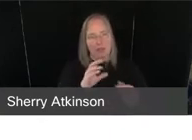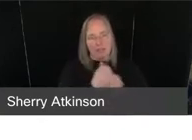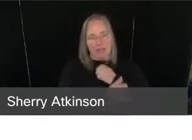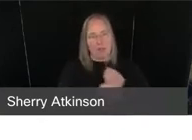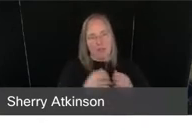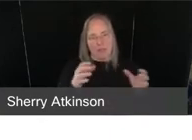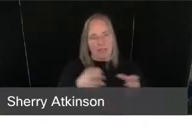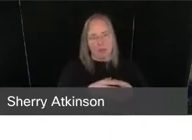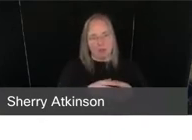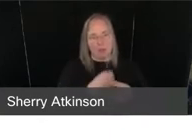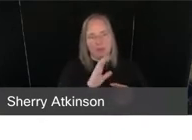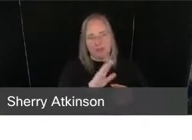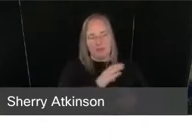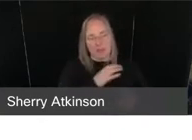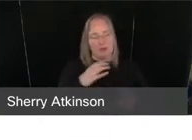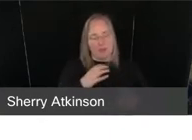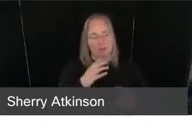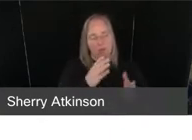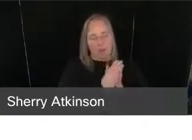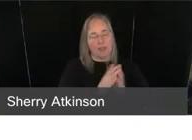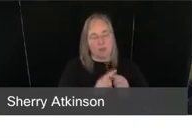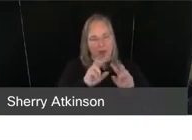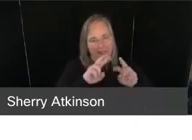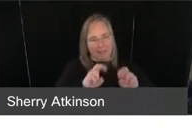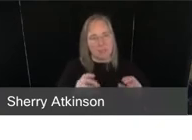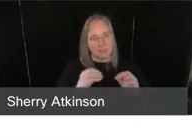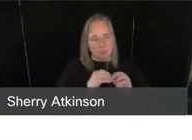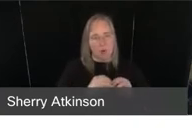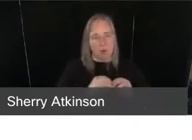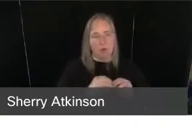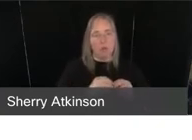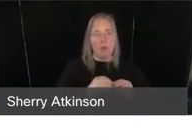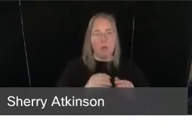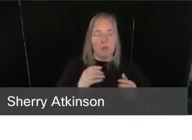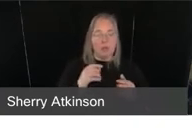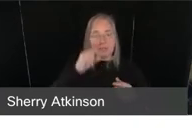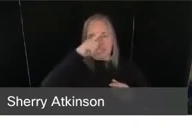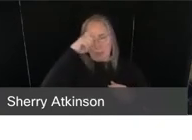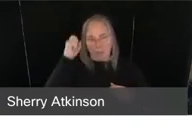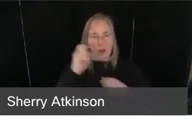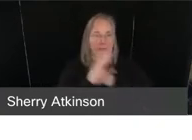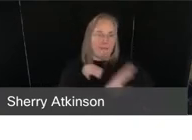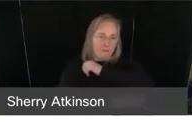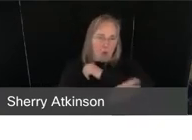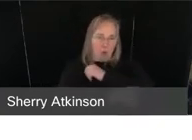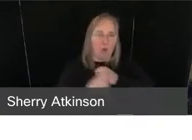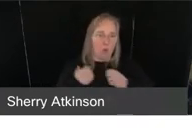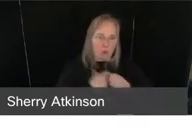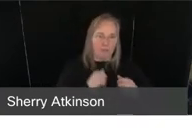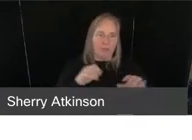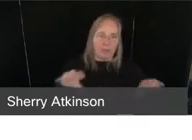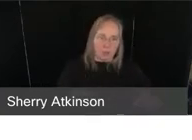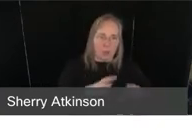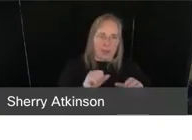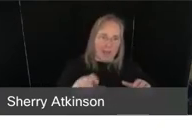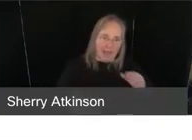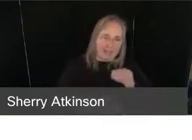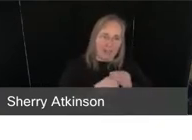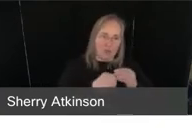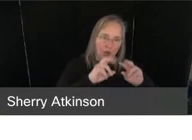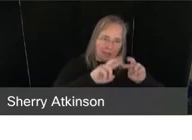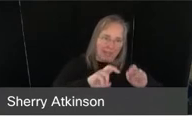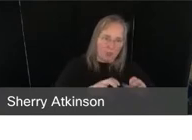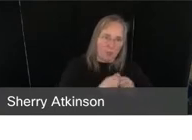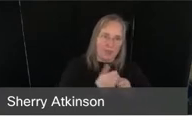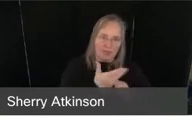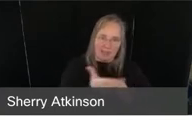analyze it, then spent the summer and the fall kind of doing that additional analysis with them,